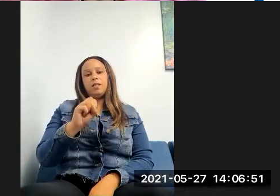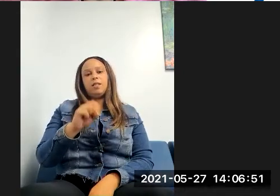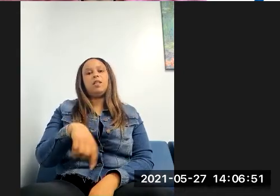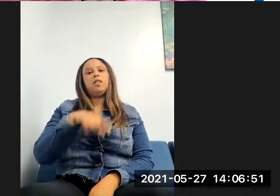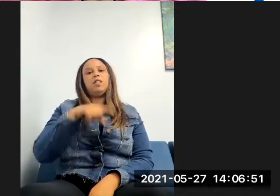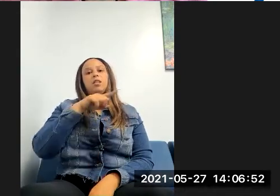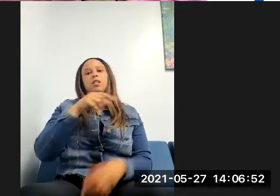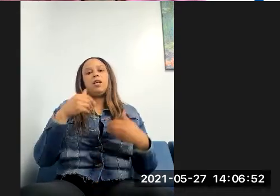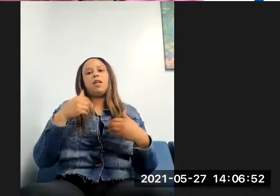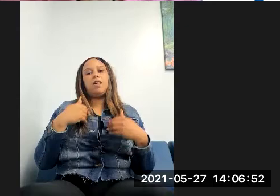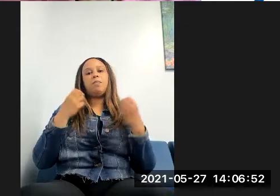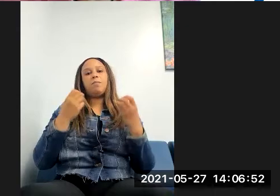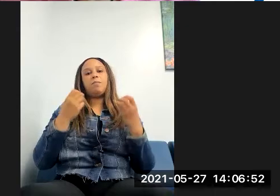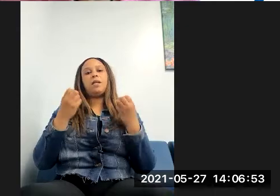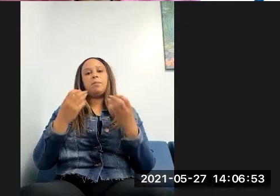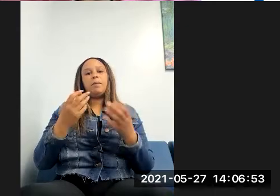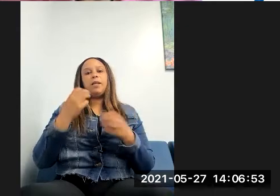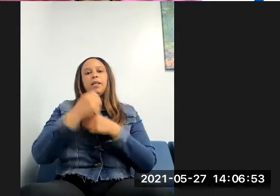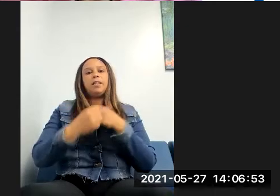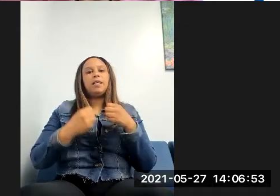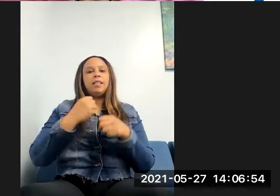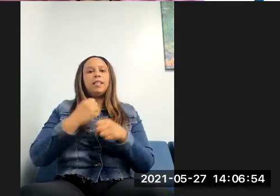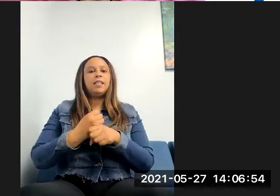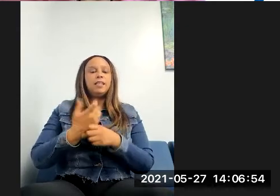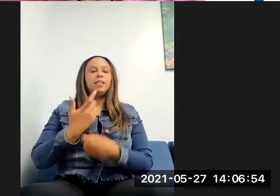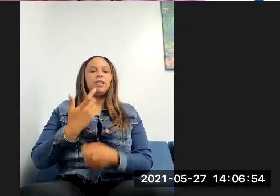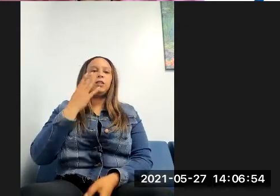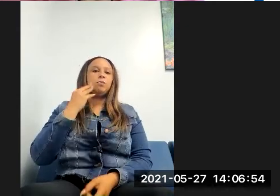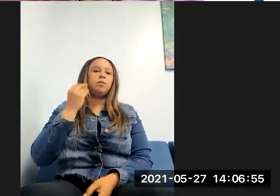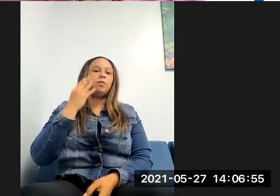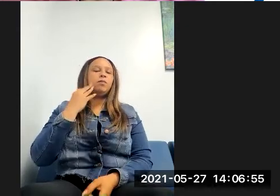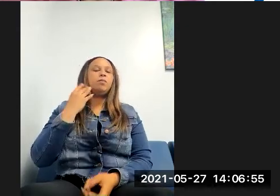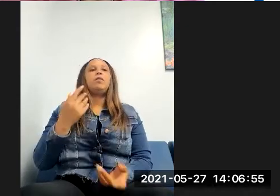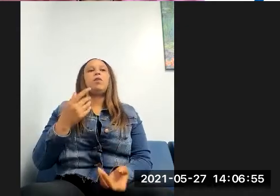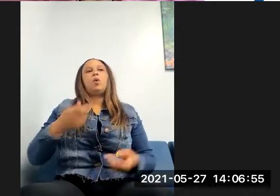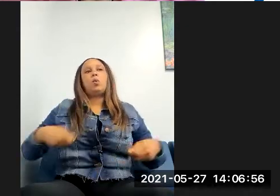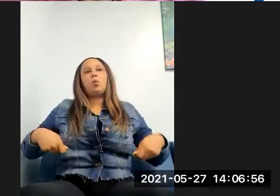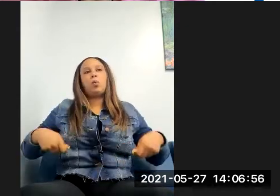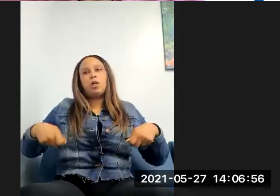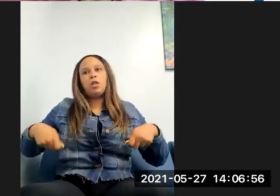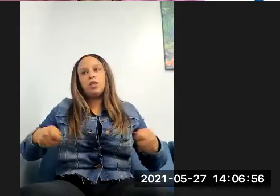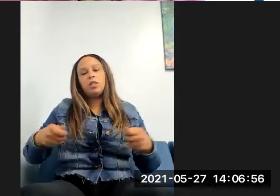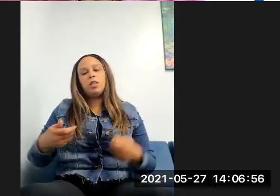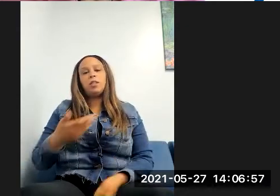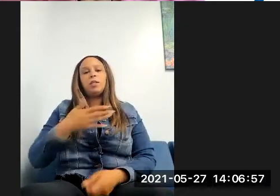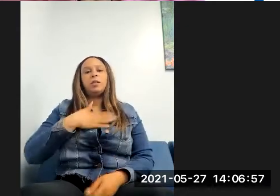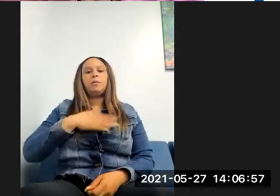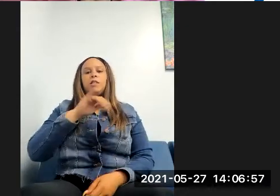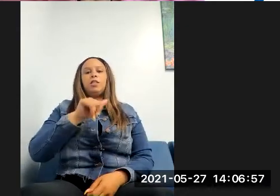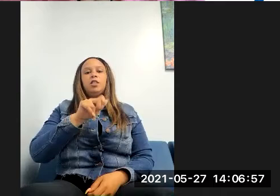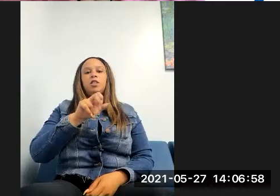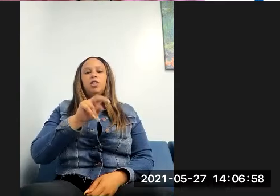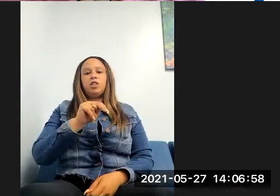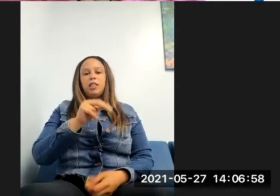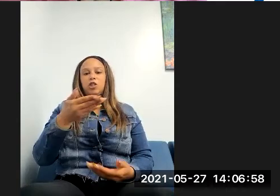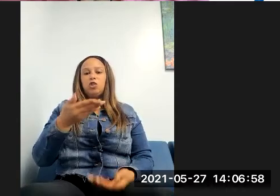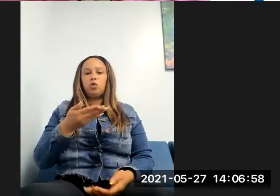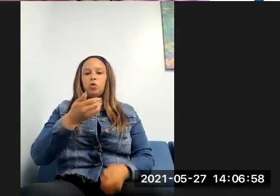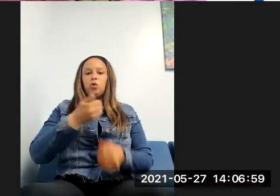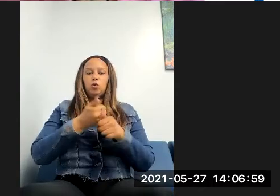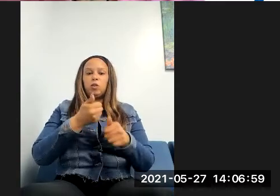many years of experience doing wheelchairs. And please, Jean, introduce yourself and, take it